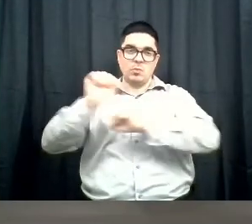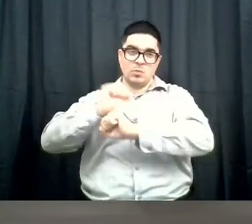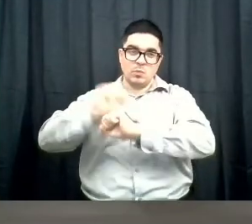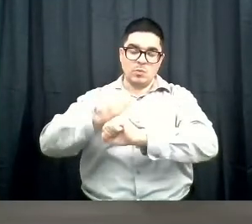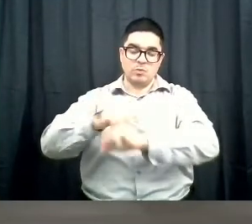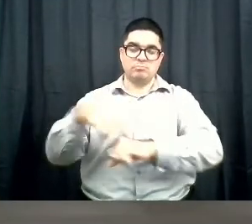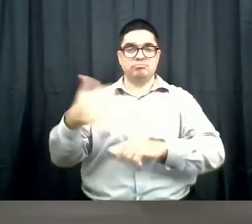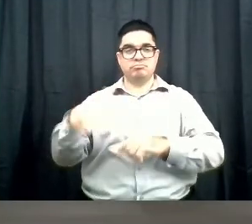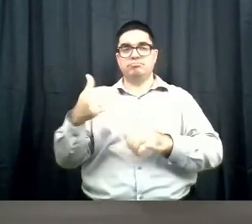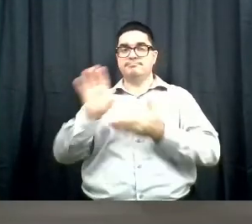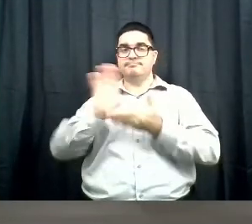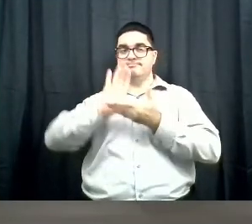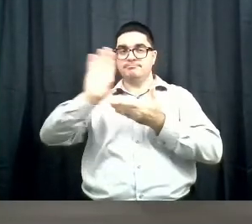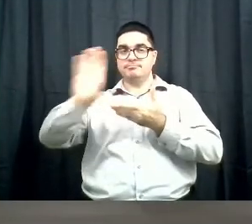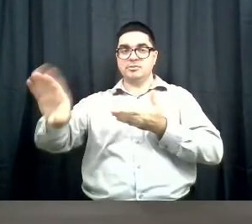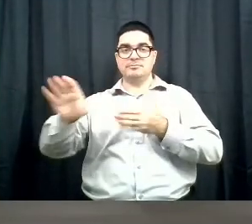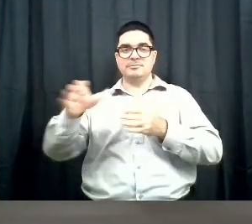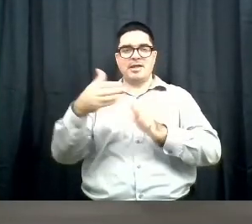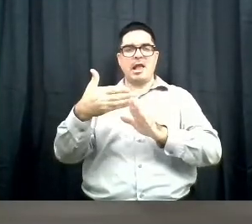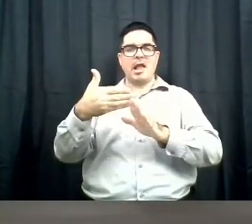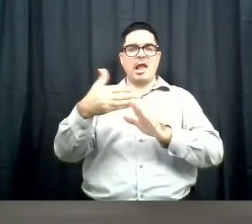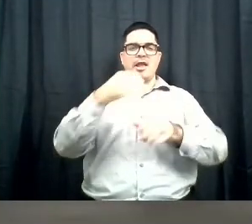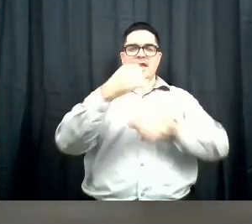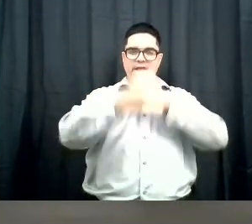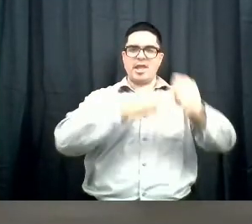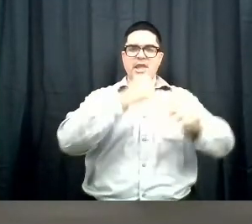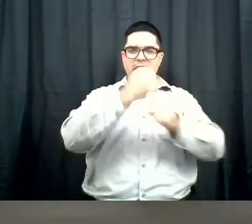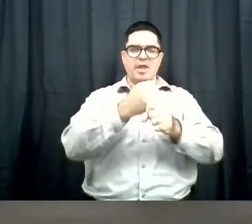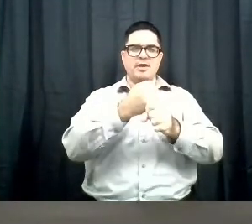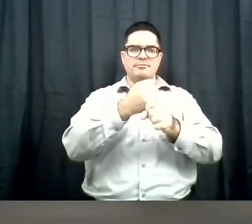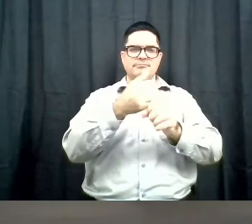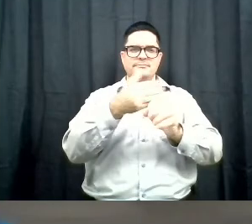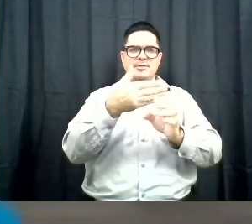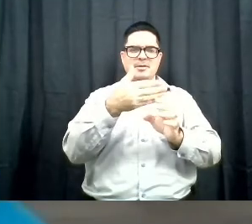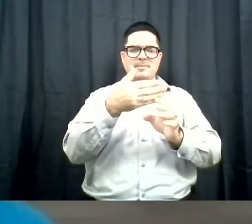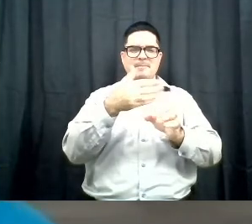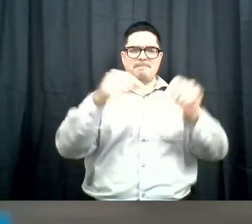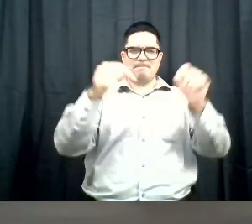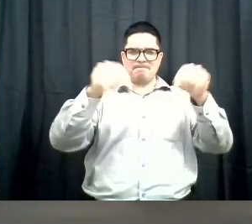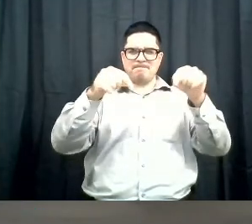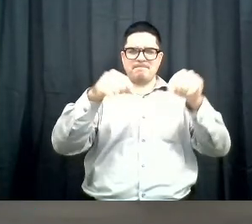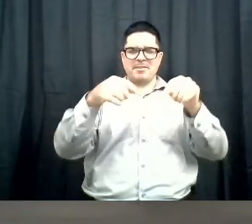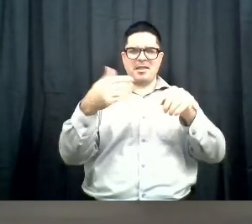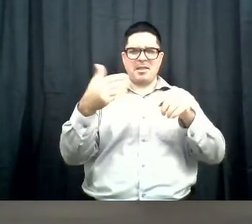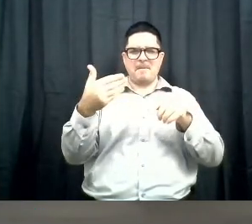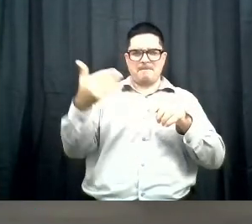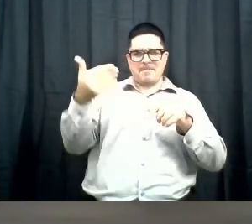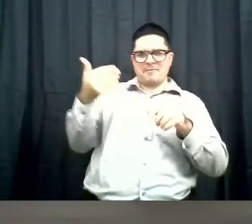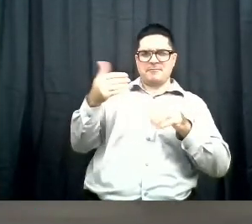earlier in this year when COVID first hit. Omar, do you want to add anything?